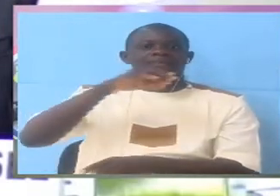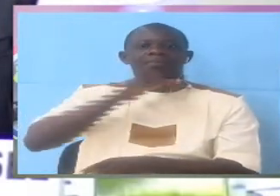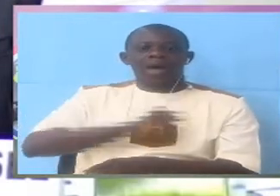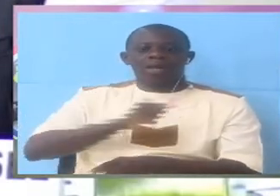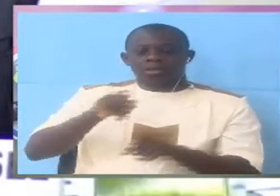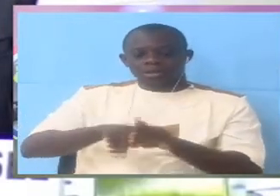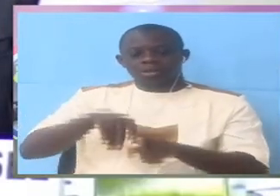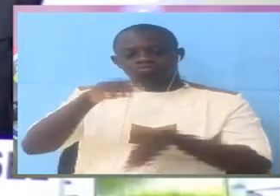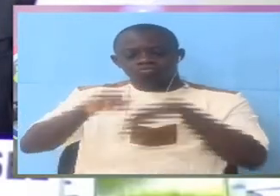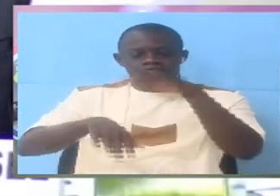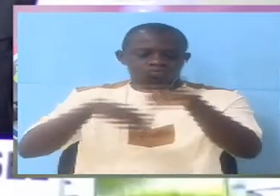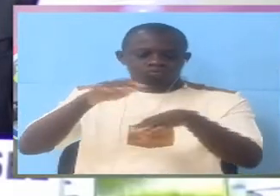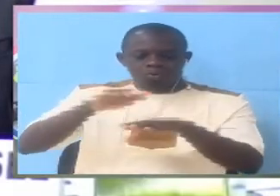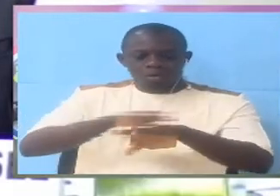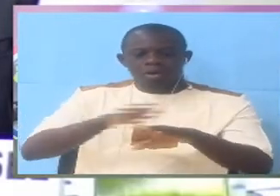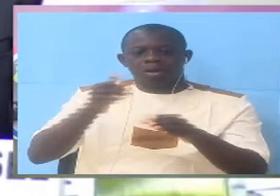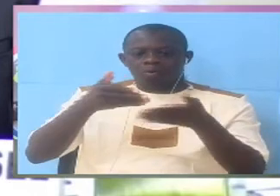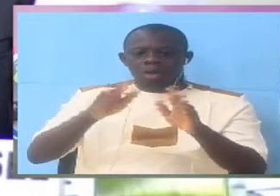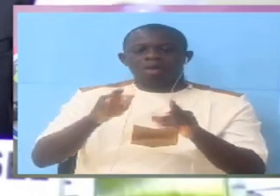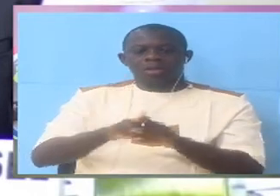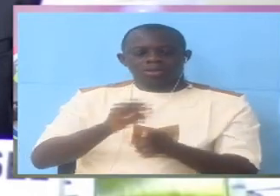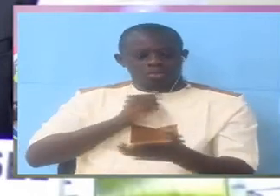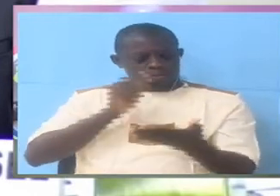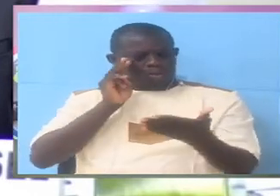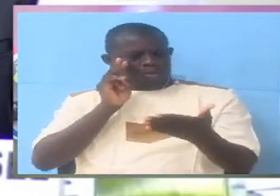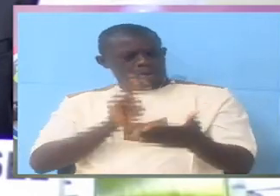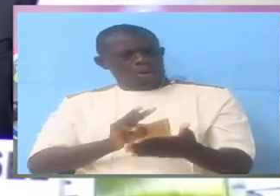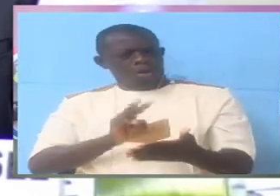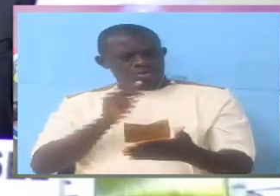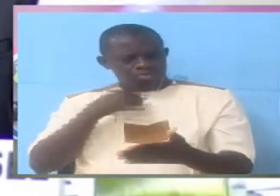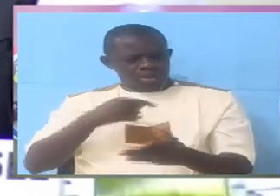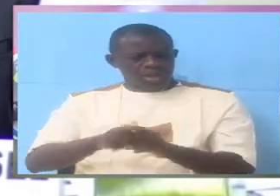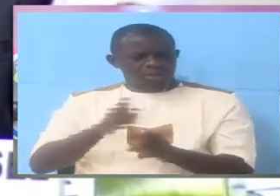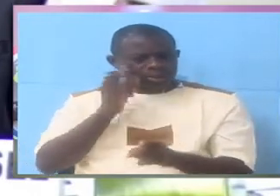So he looked at me and saw my broken leg and asked,